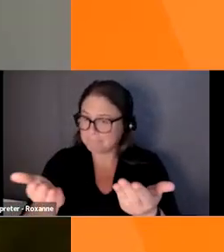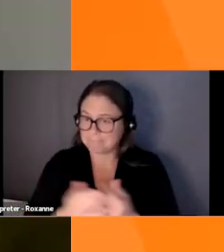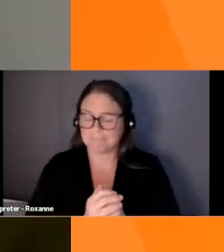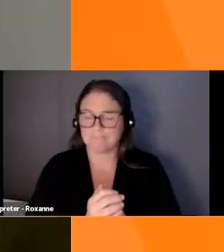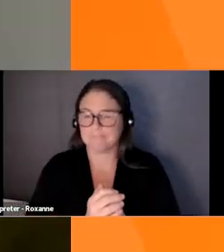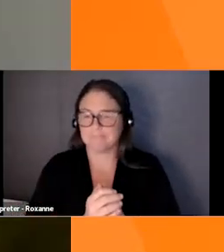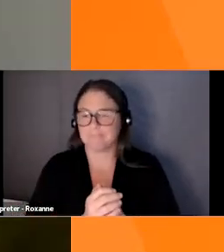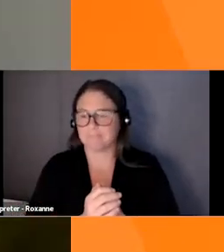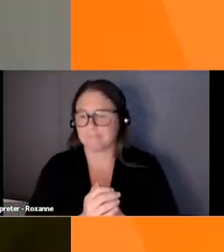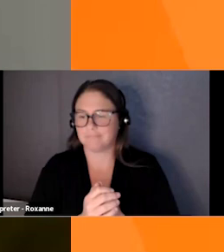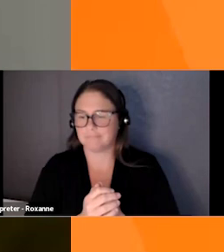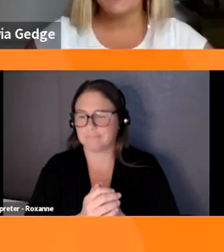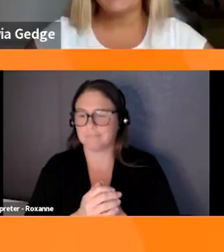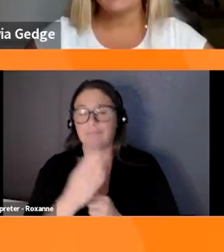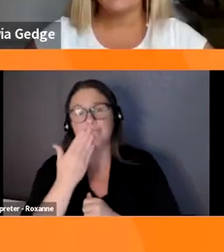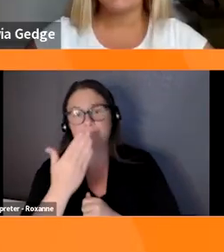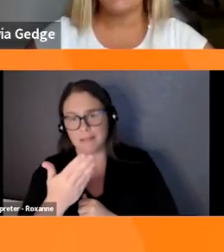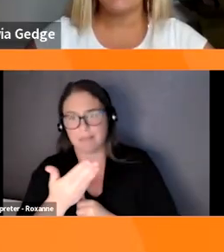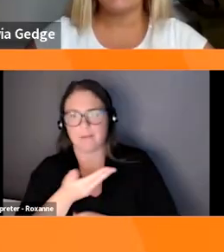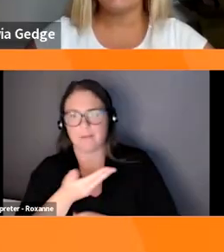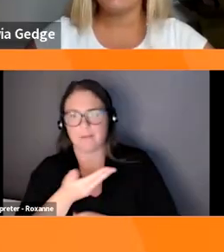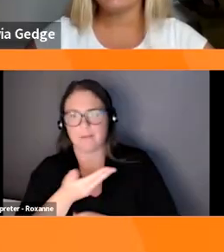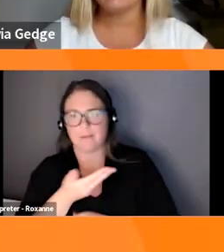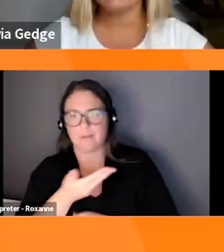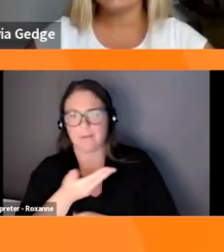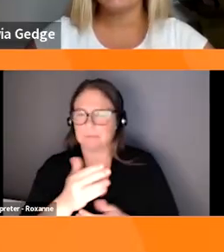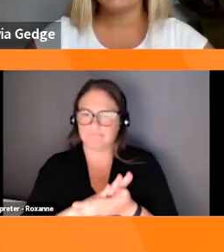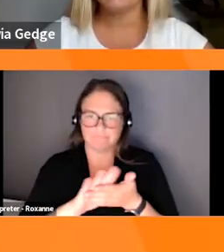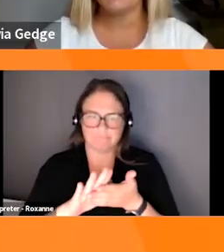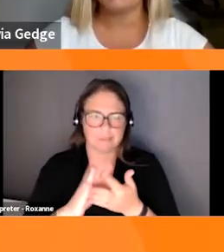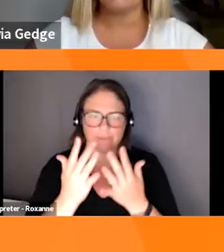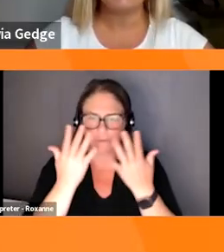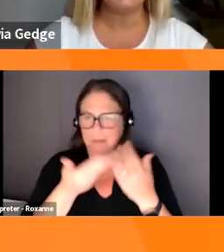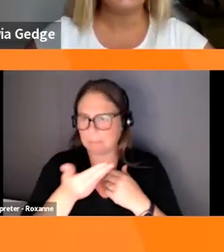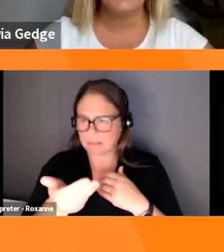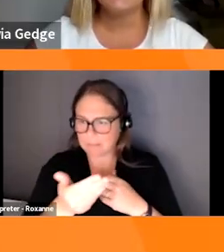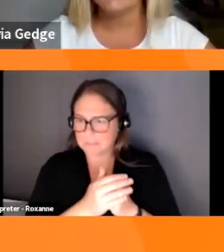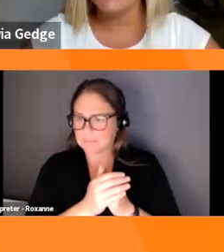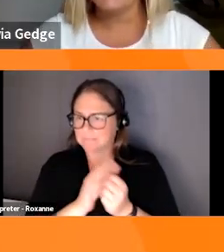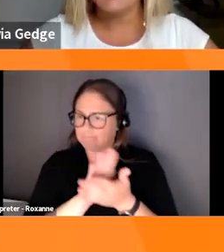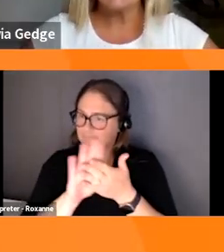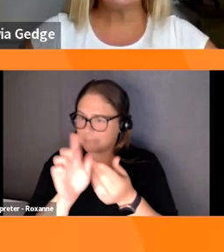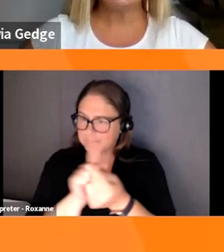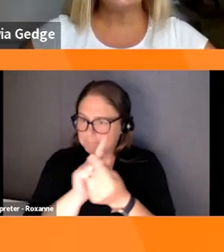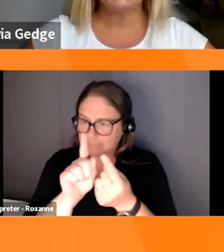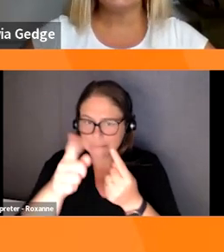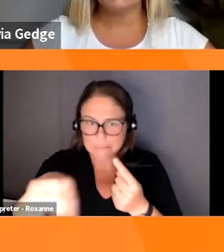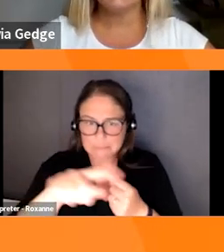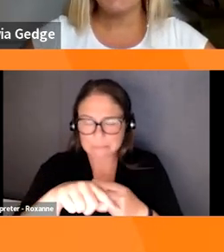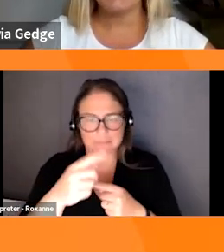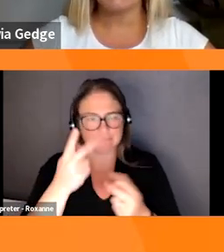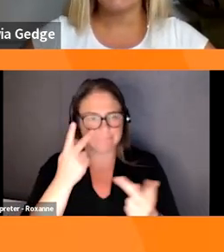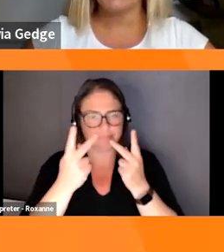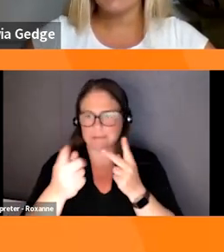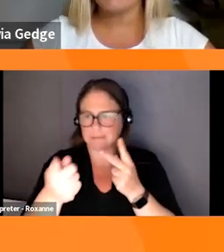so much. Thank you for the warm introduction, and very nice to meet you all. See you here in